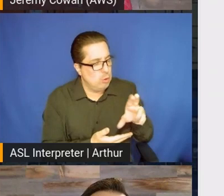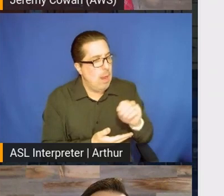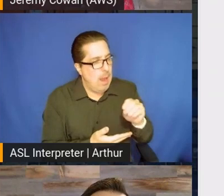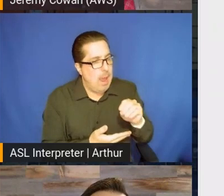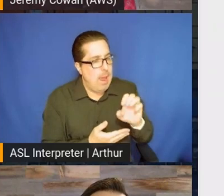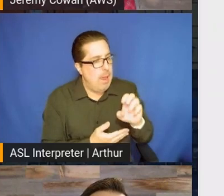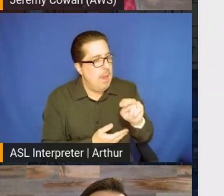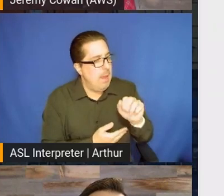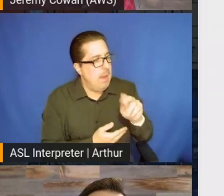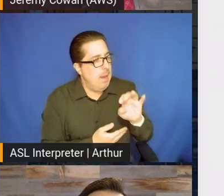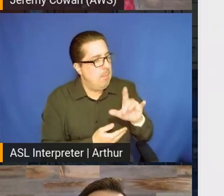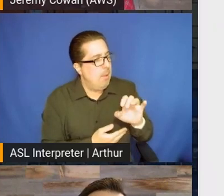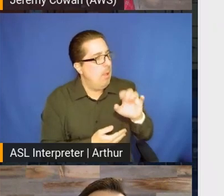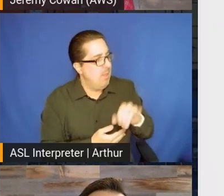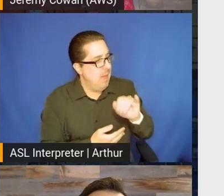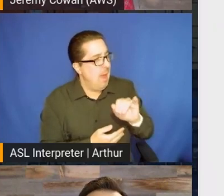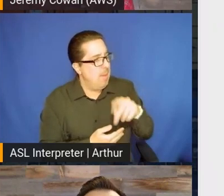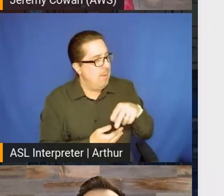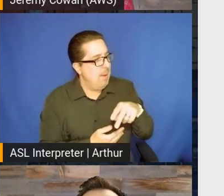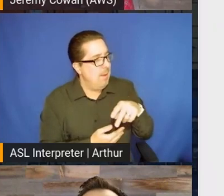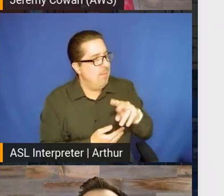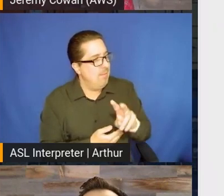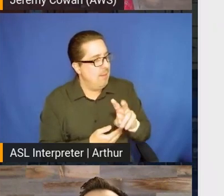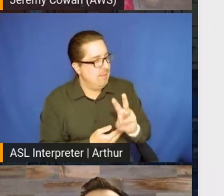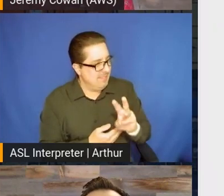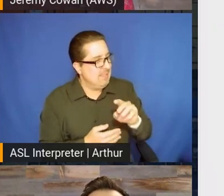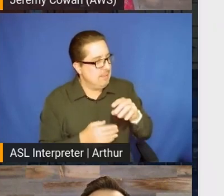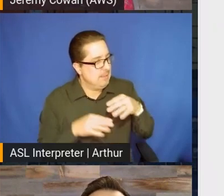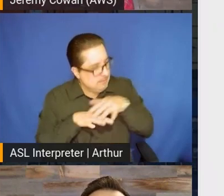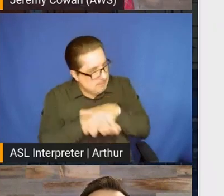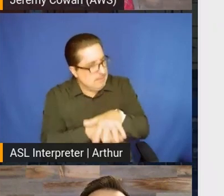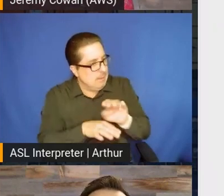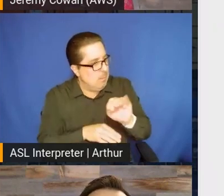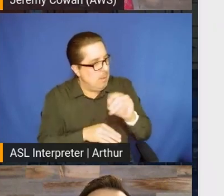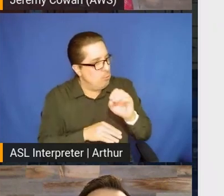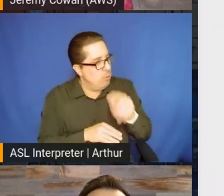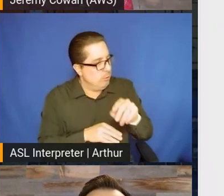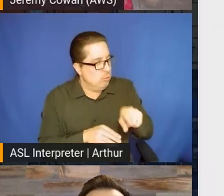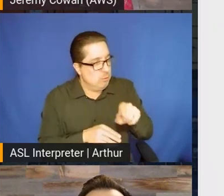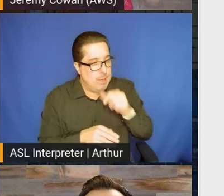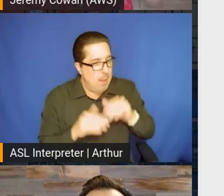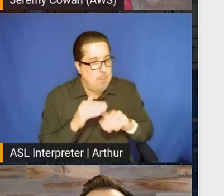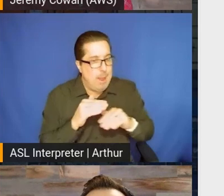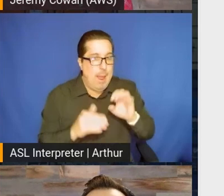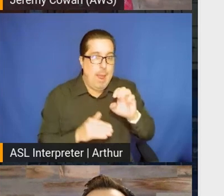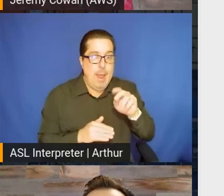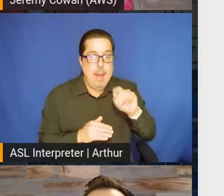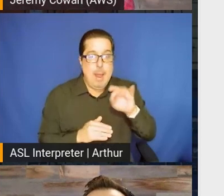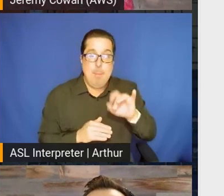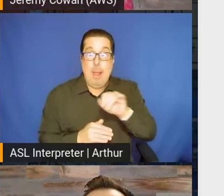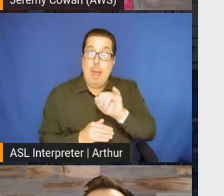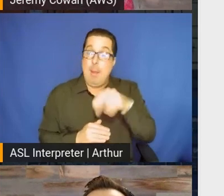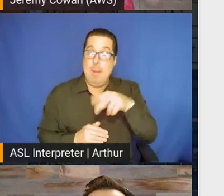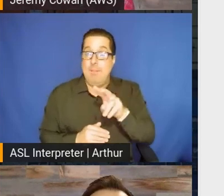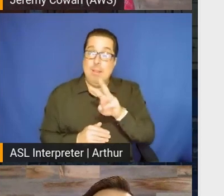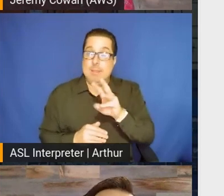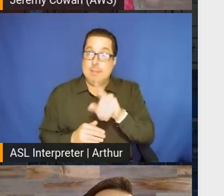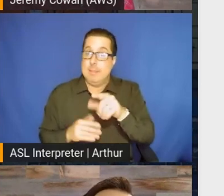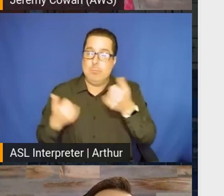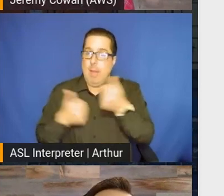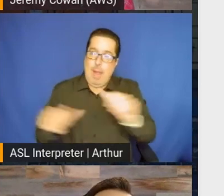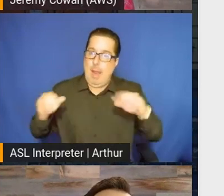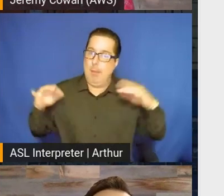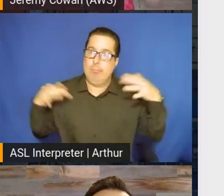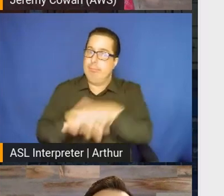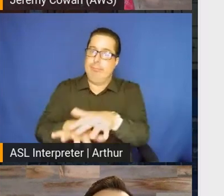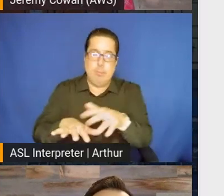the IPv6 and do the migrations. You cannot basically, just enable IPv6 and then your cluster will be IPv6. That's